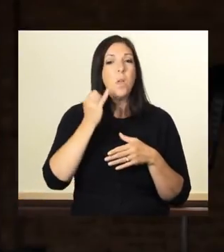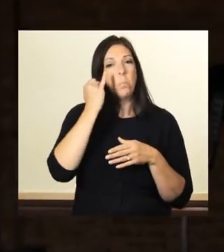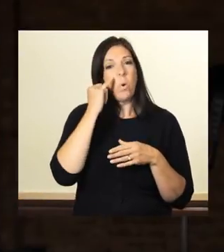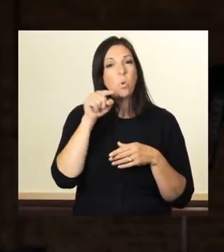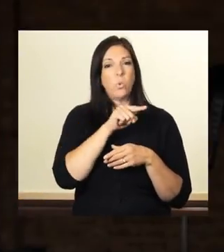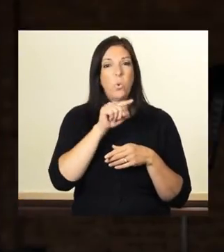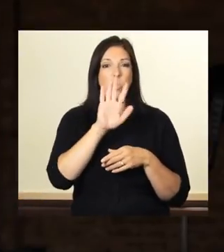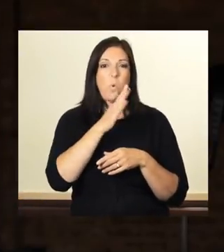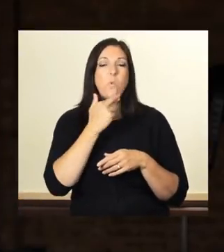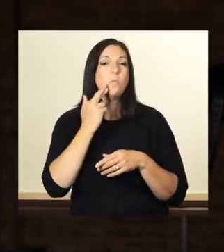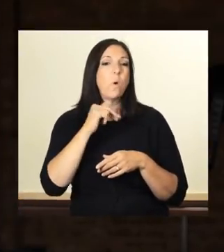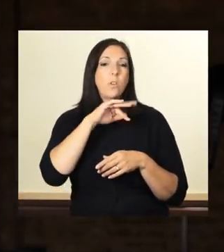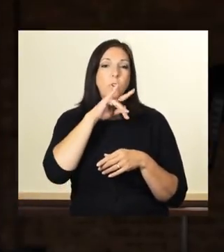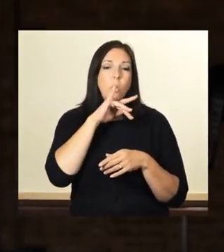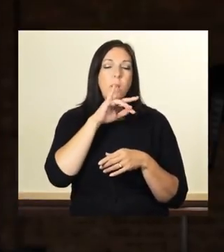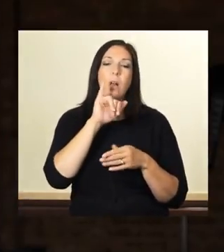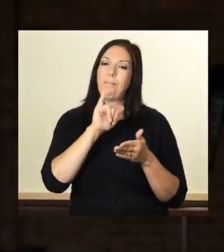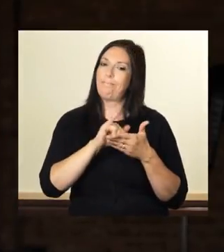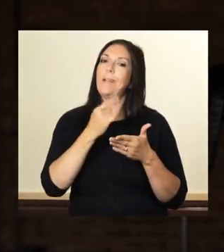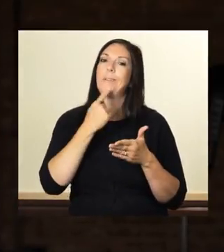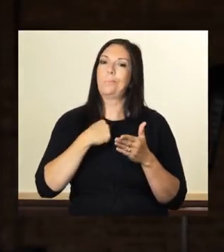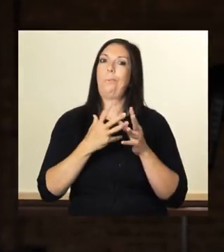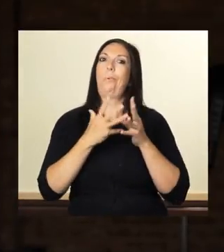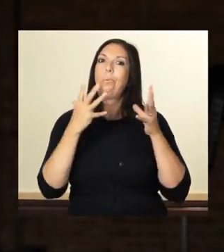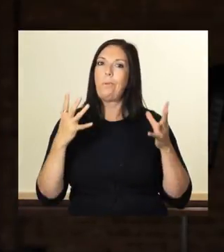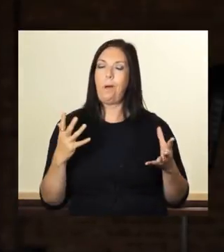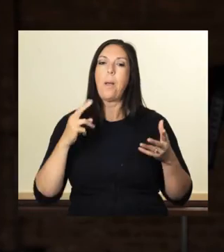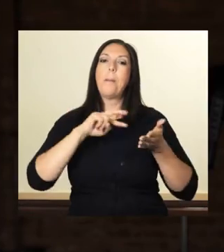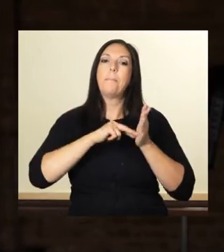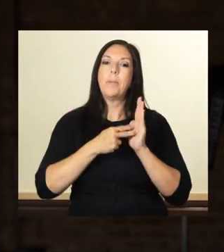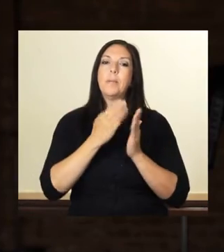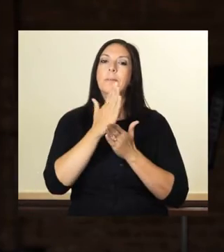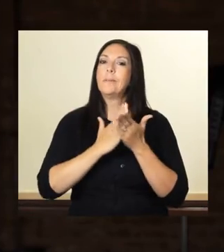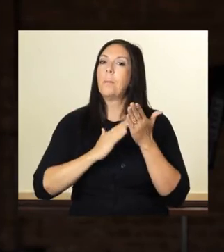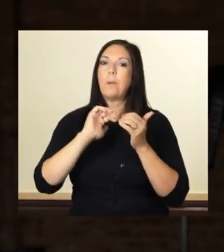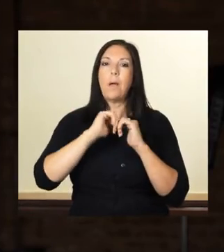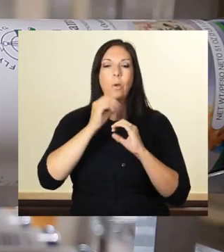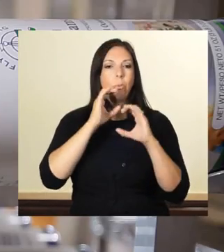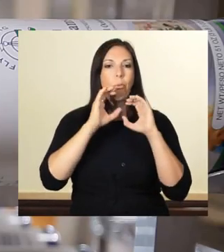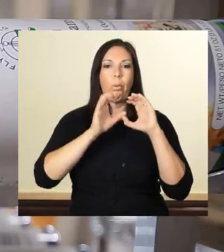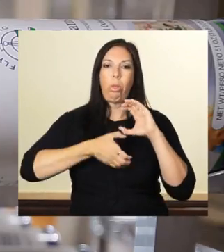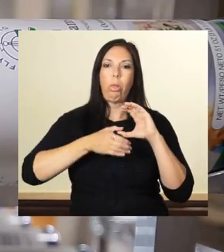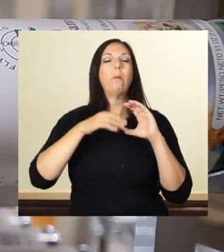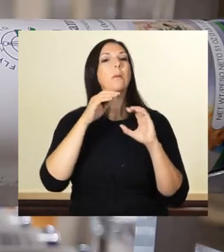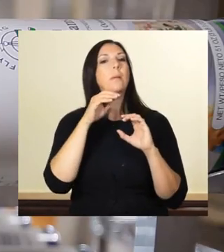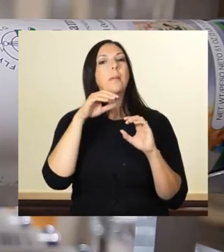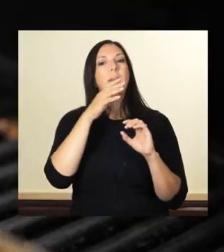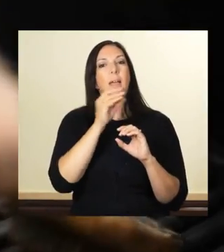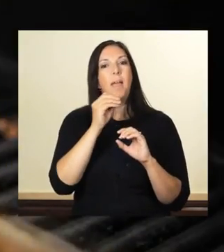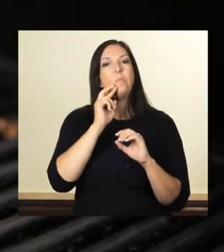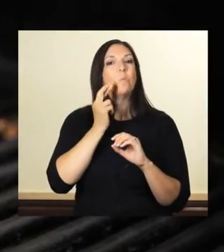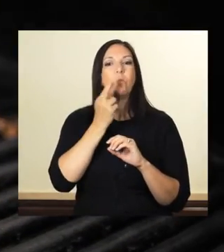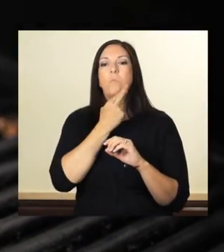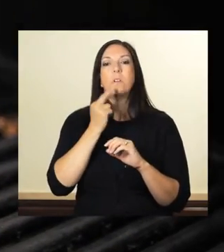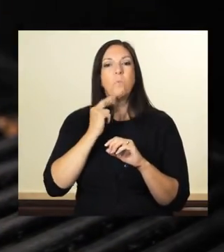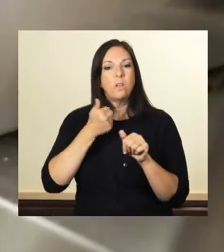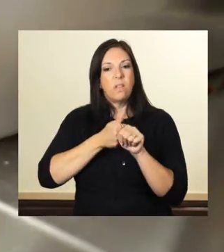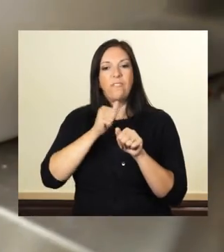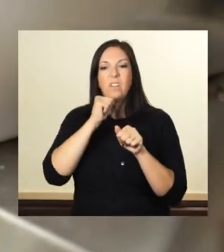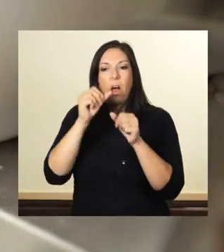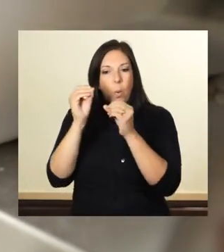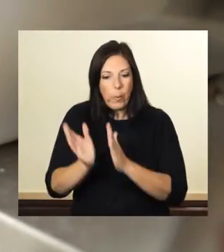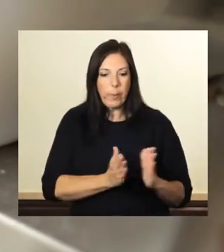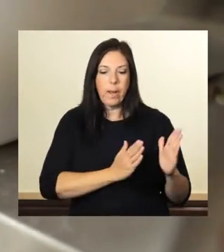If you have a dirty restaurant, that tells me a lot. That means there's miscommunication, the restaurant is unorganized, and there is